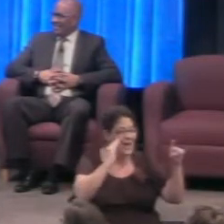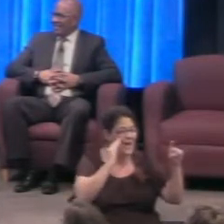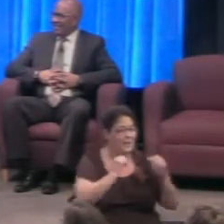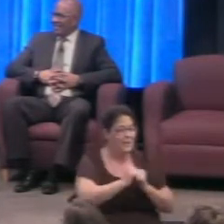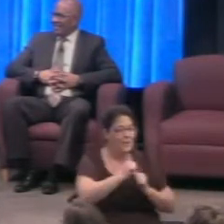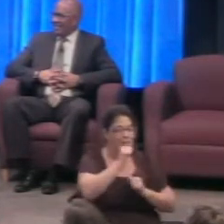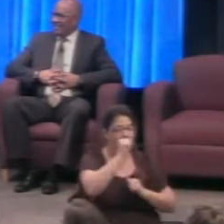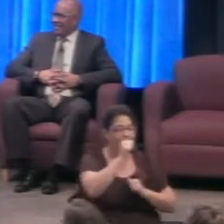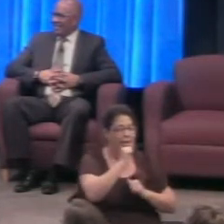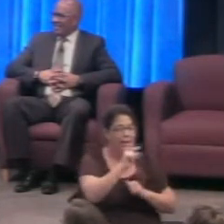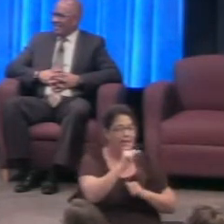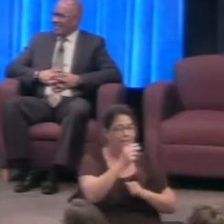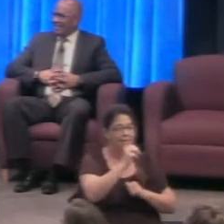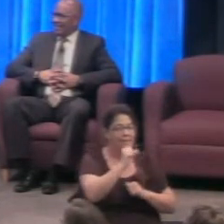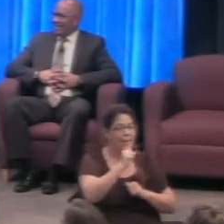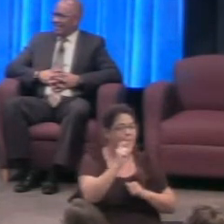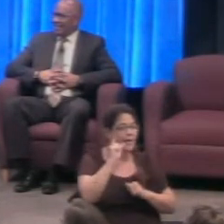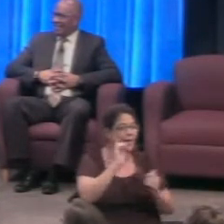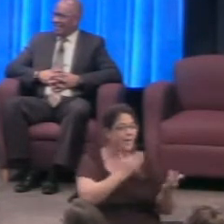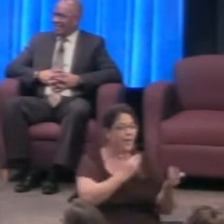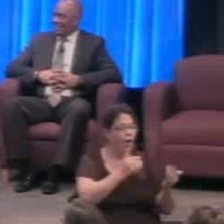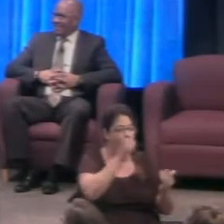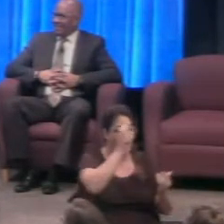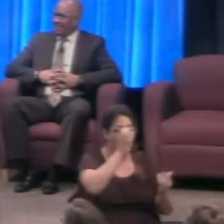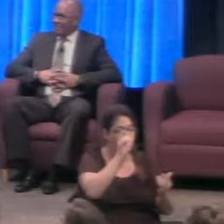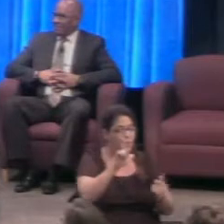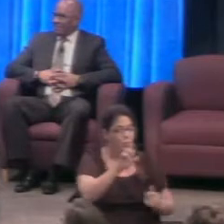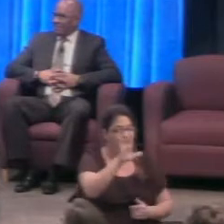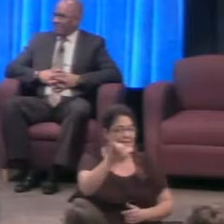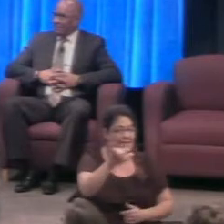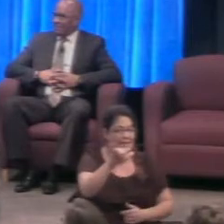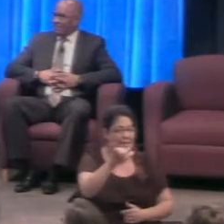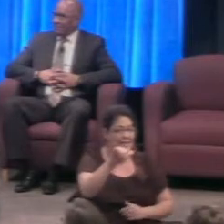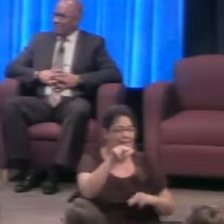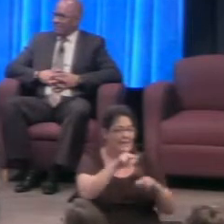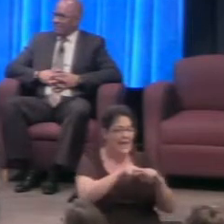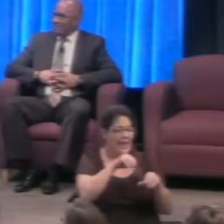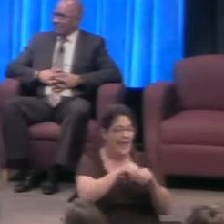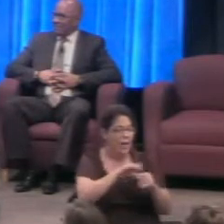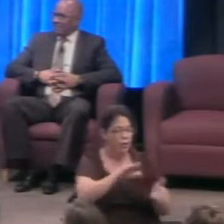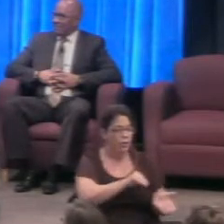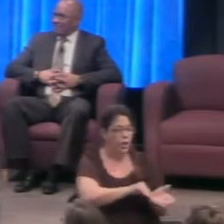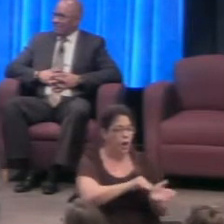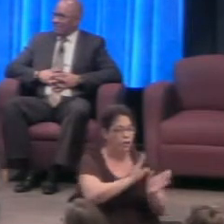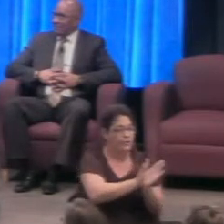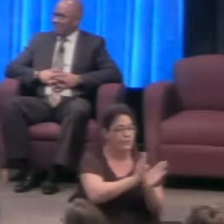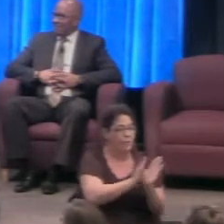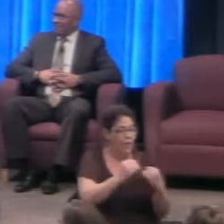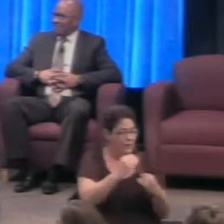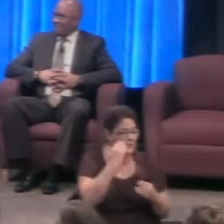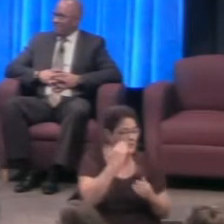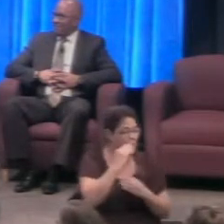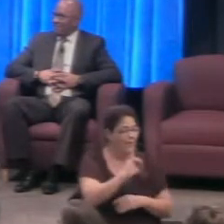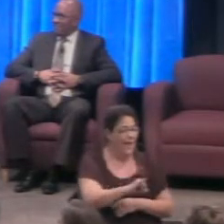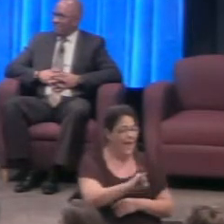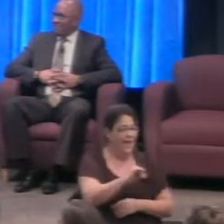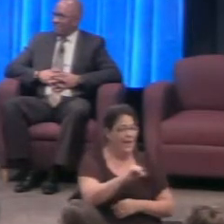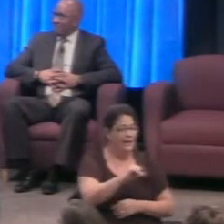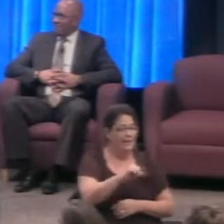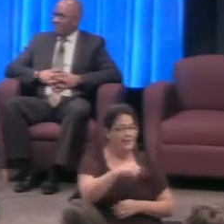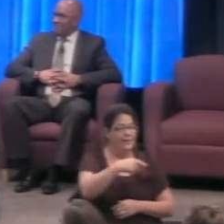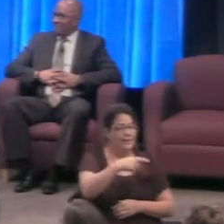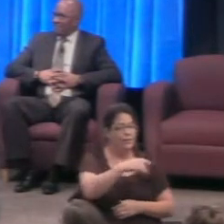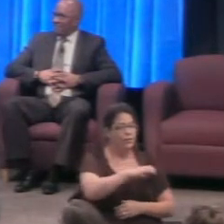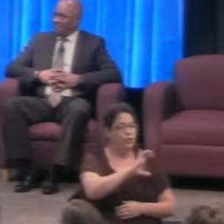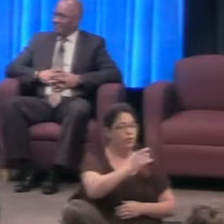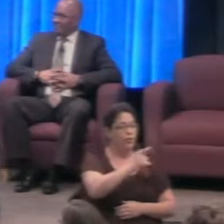Peanuts theme playing in the background and Lucy studying in her doctor's office or psychiatrist's office. Because that's what Miss Miller is to the